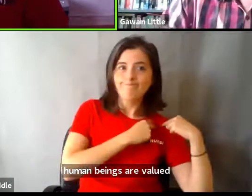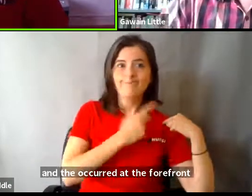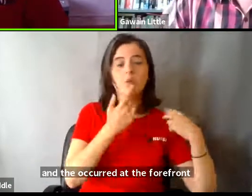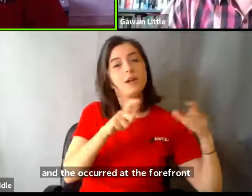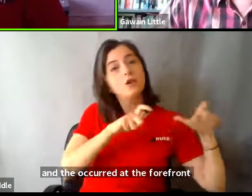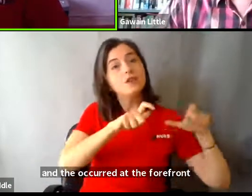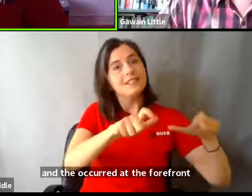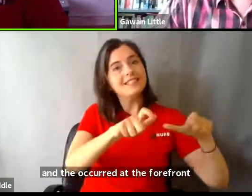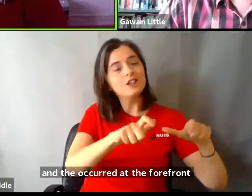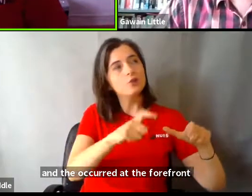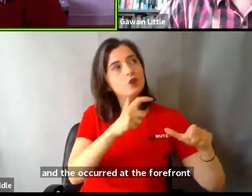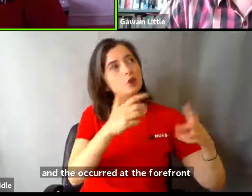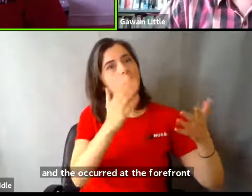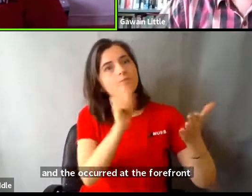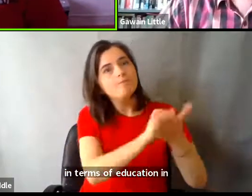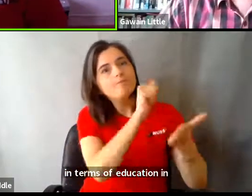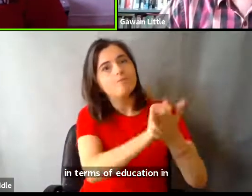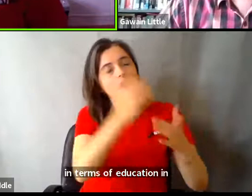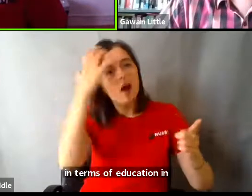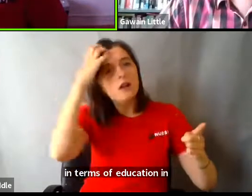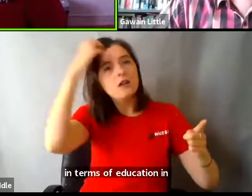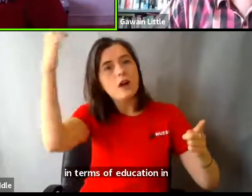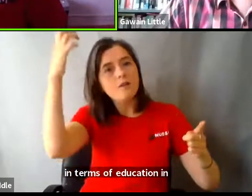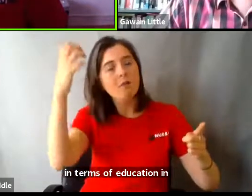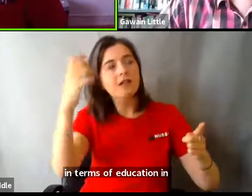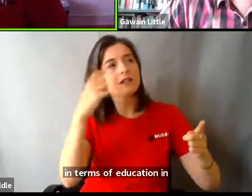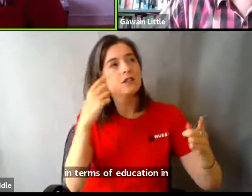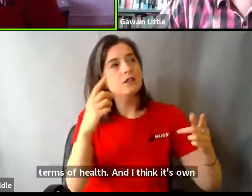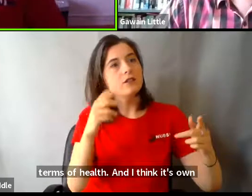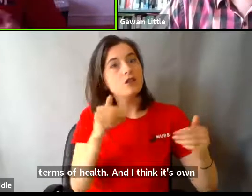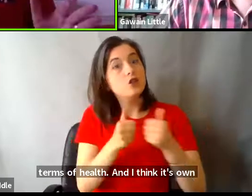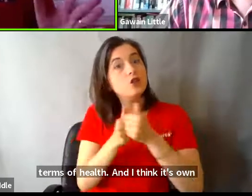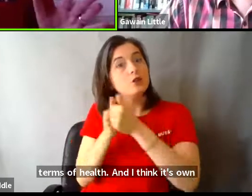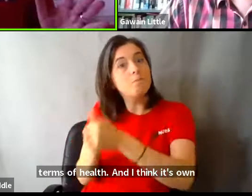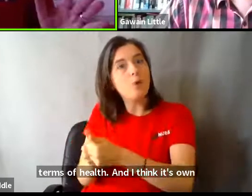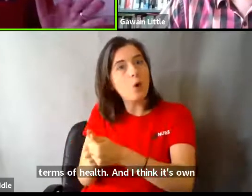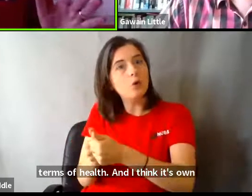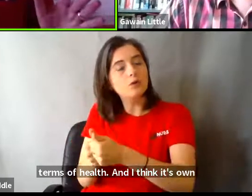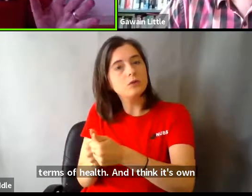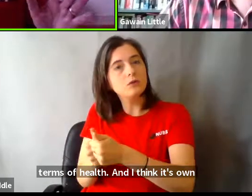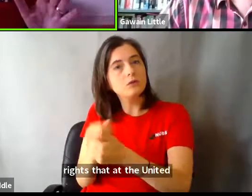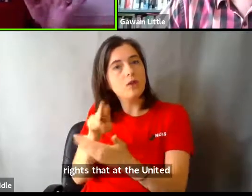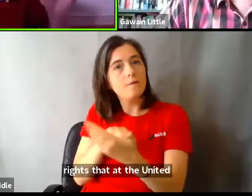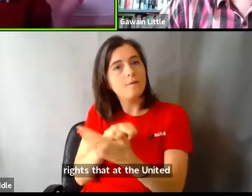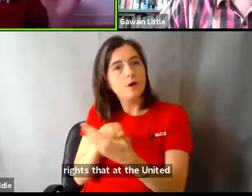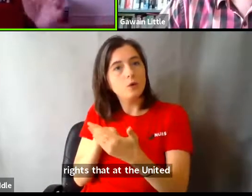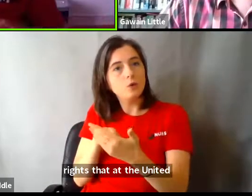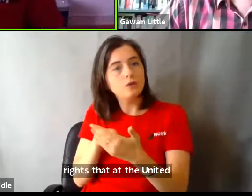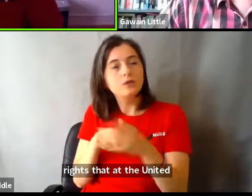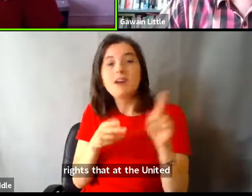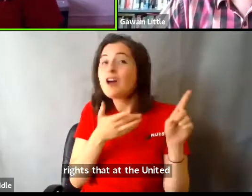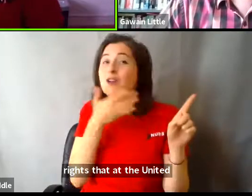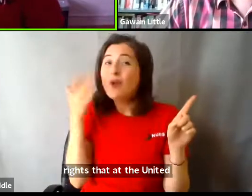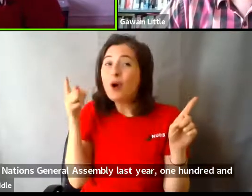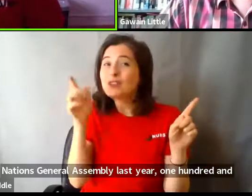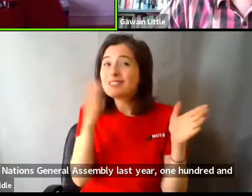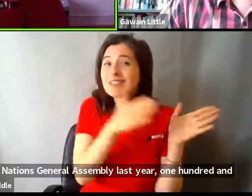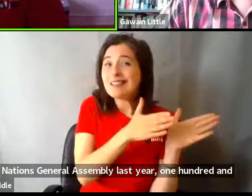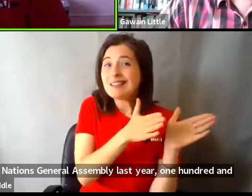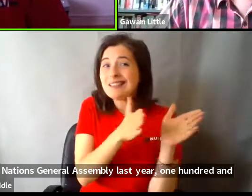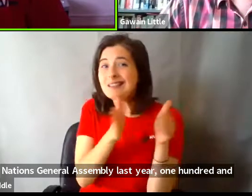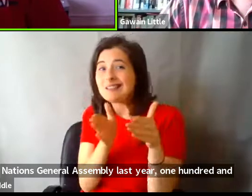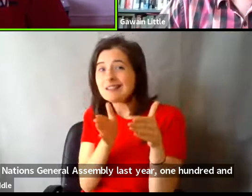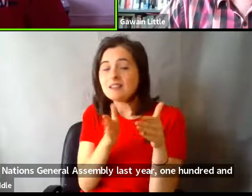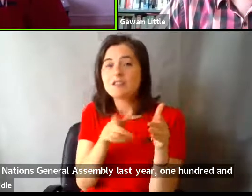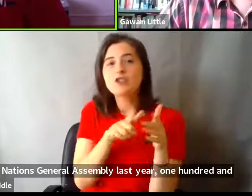by that, not to be forced or to be obliged or to move, as we've seen recently over the Huawei issue in relation to China,